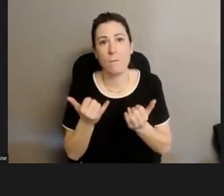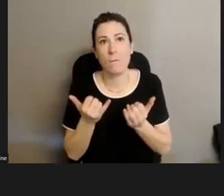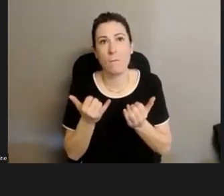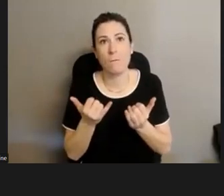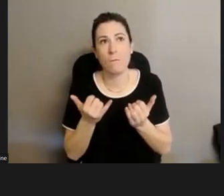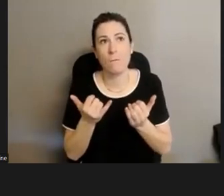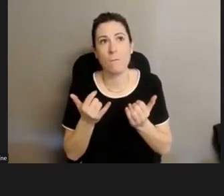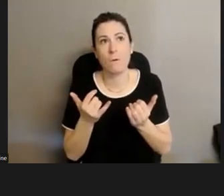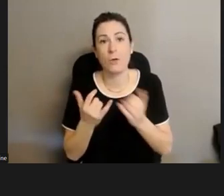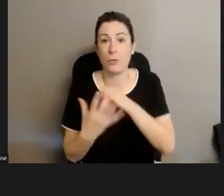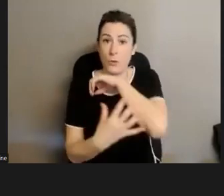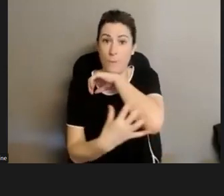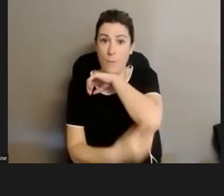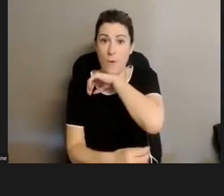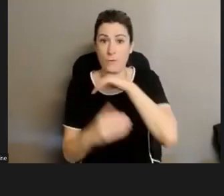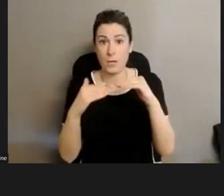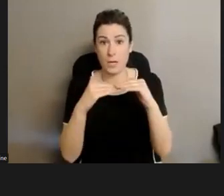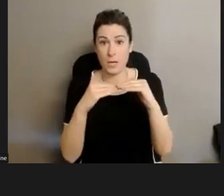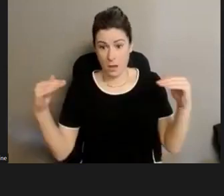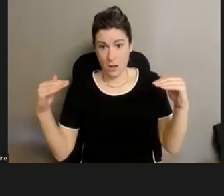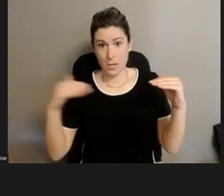Vancouver is just over